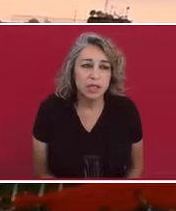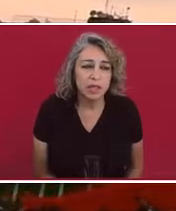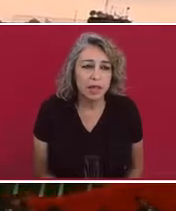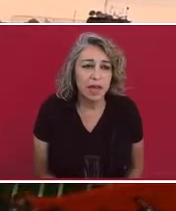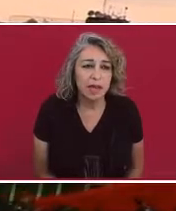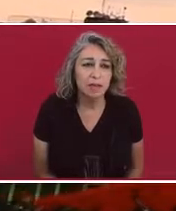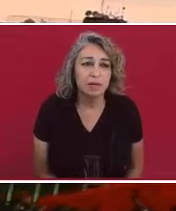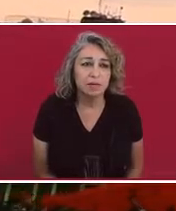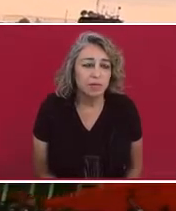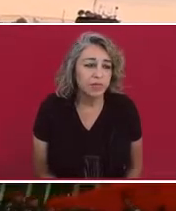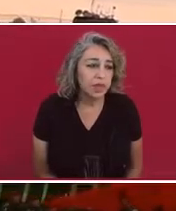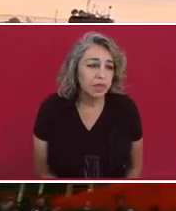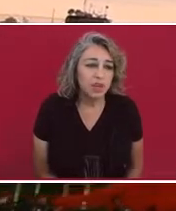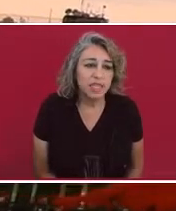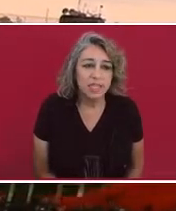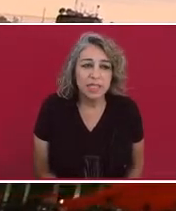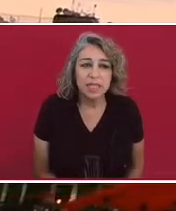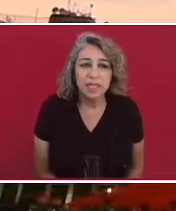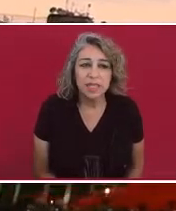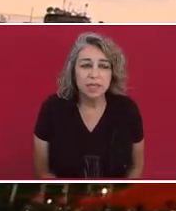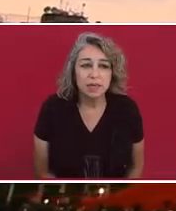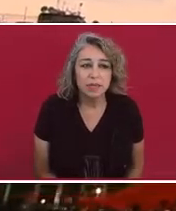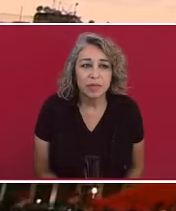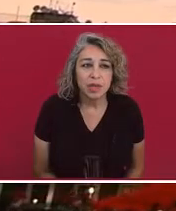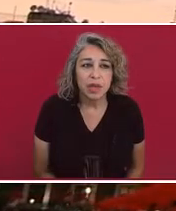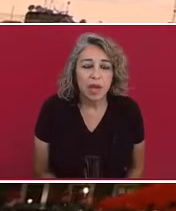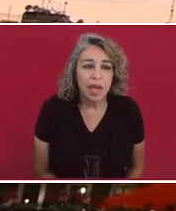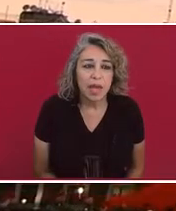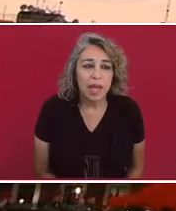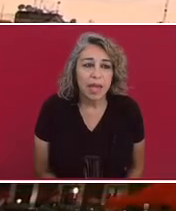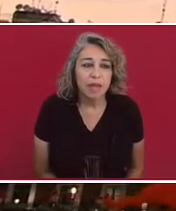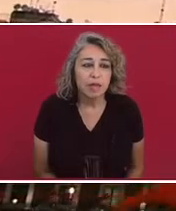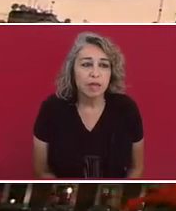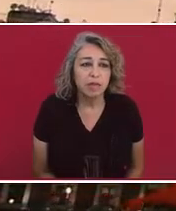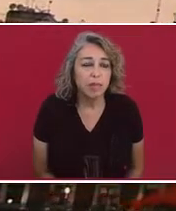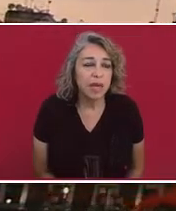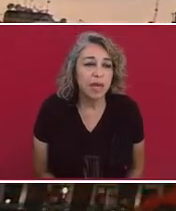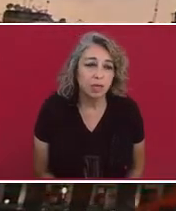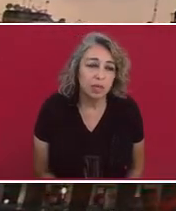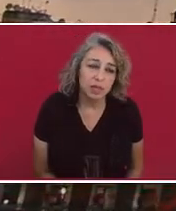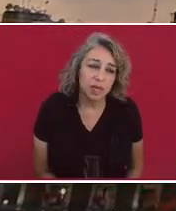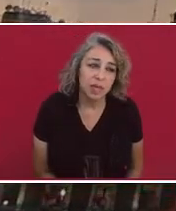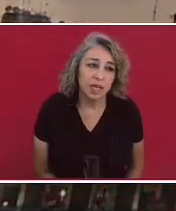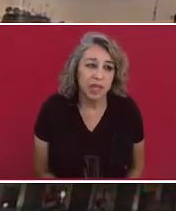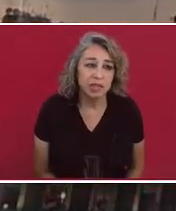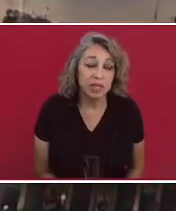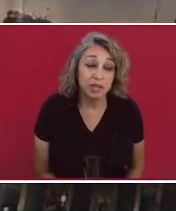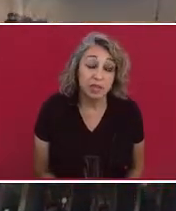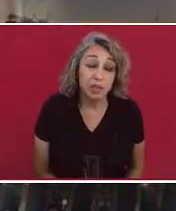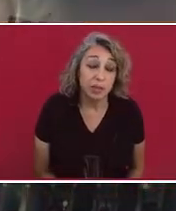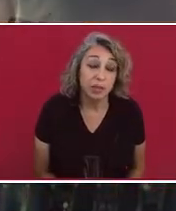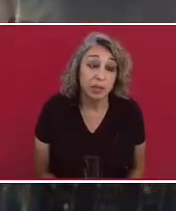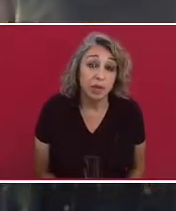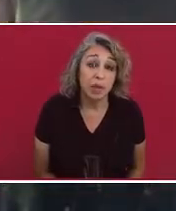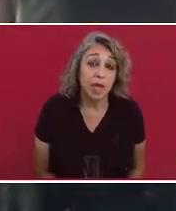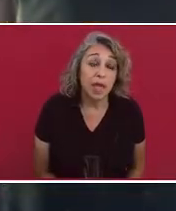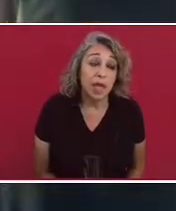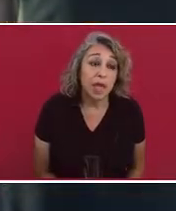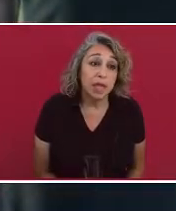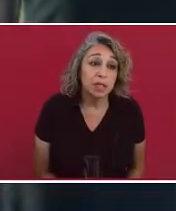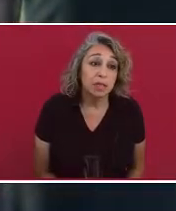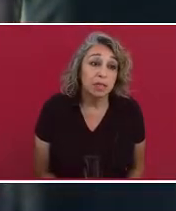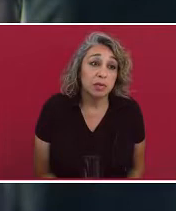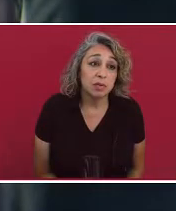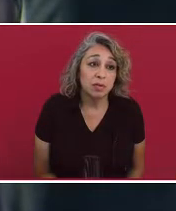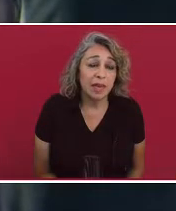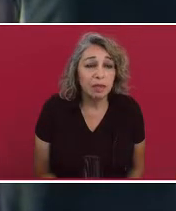situations like that, tragedies. And the money was not given to the people.